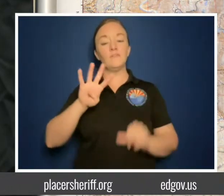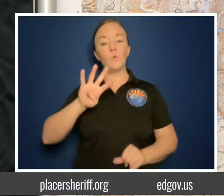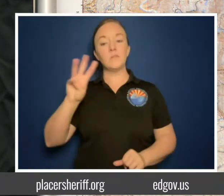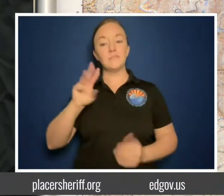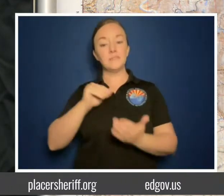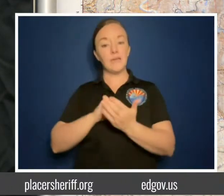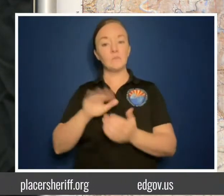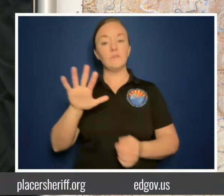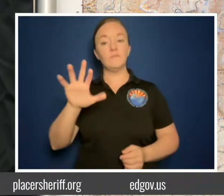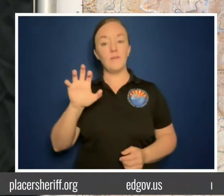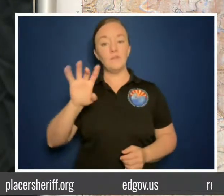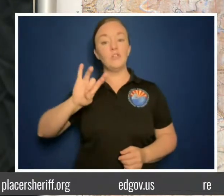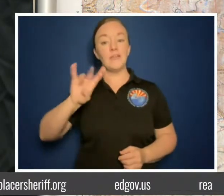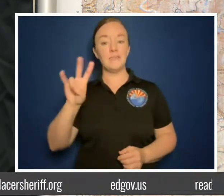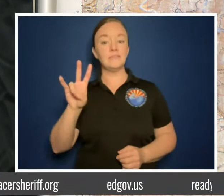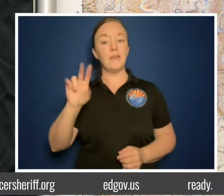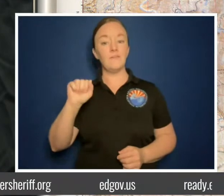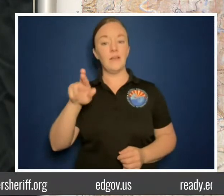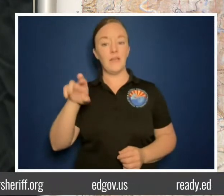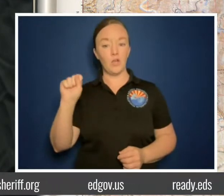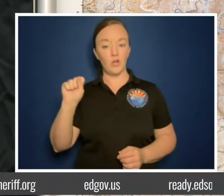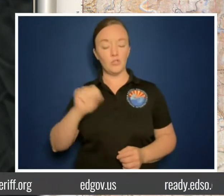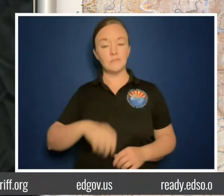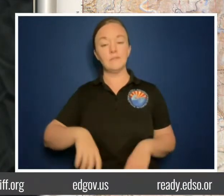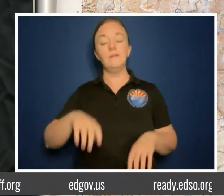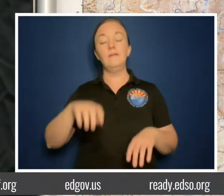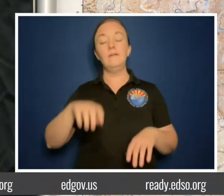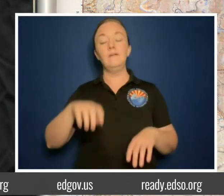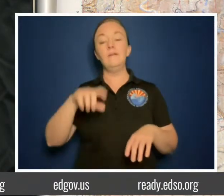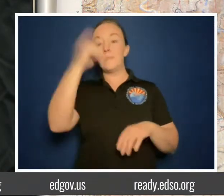46,587, 10% contained.